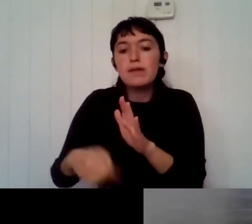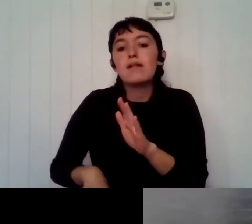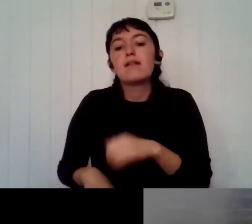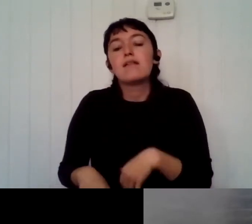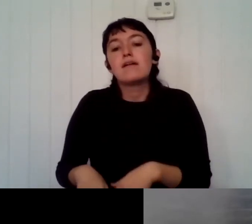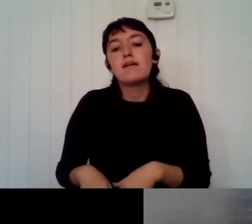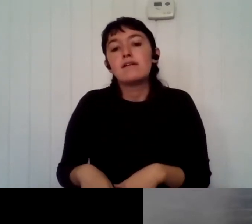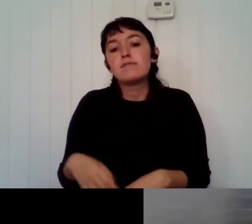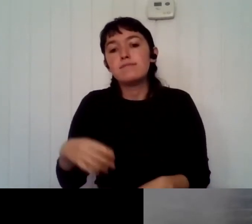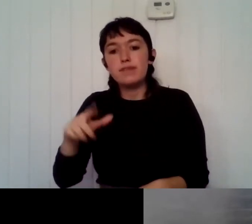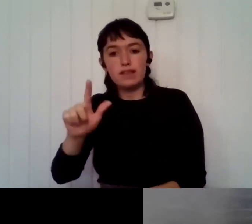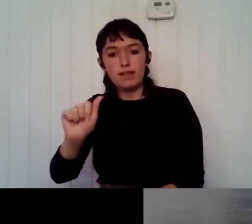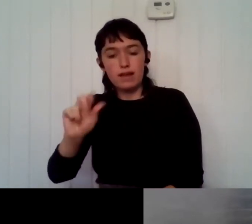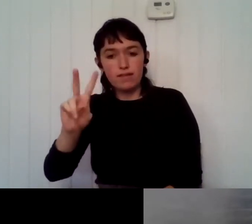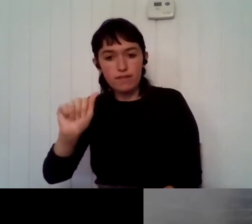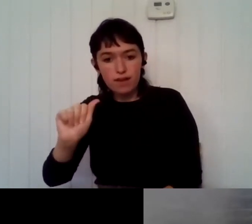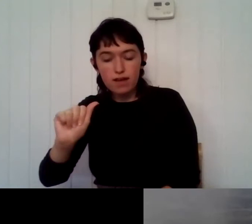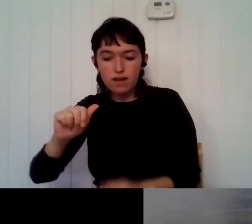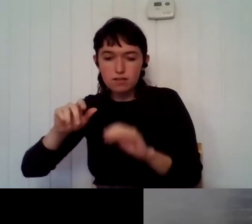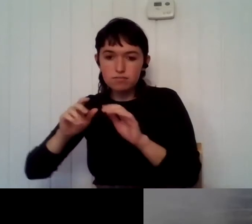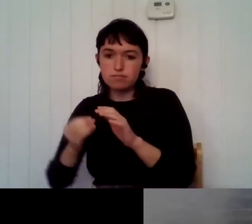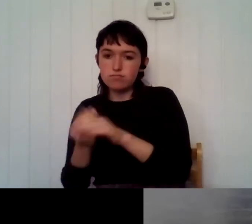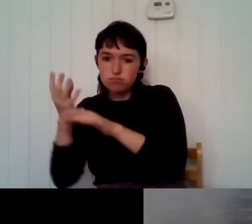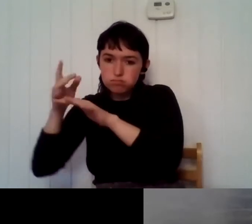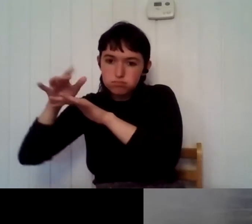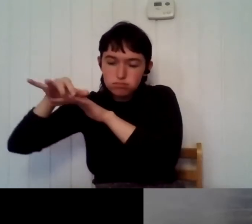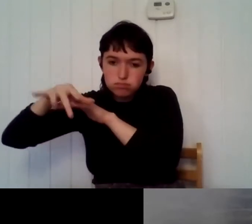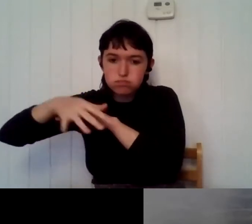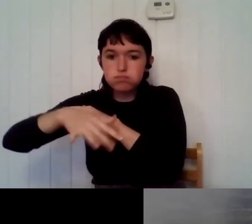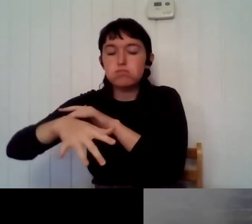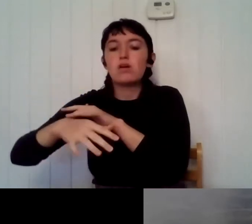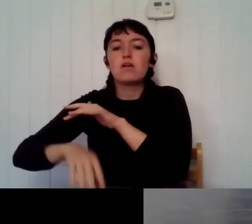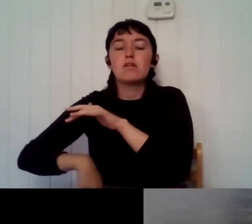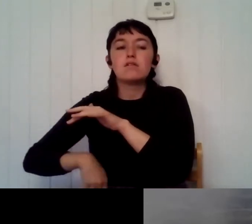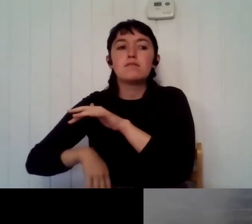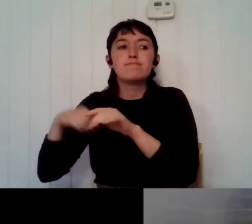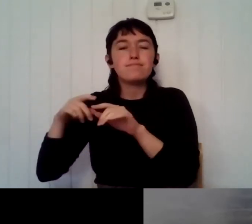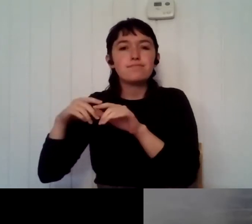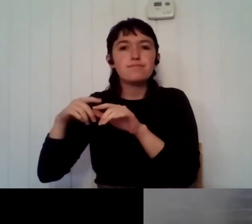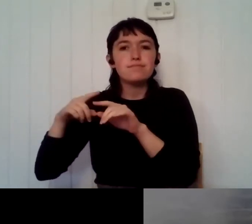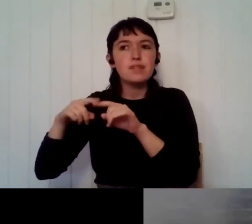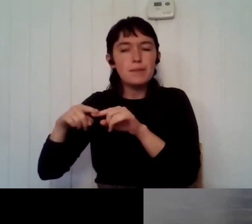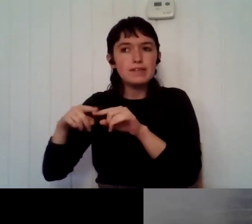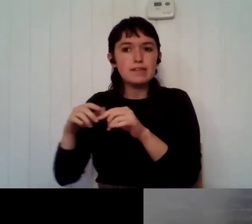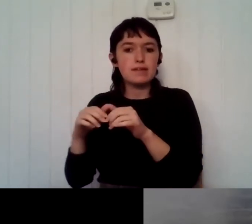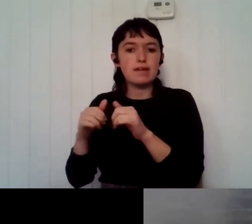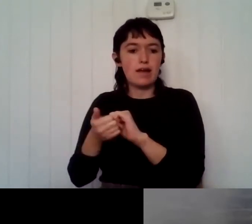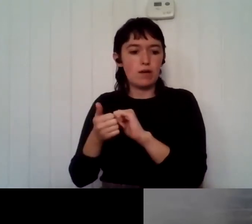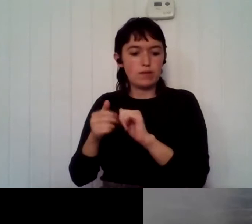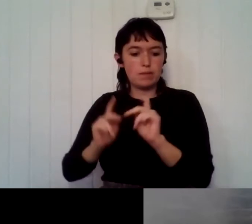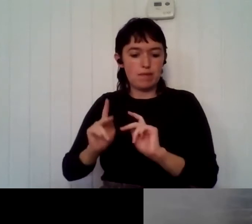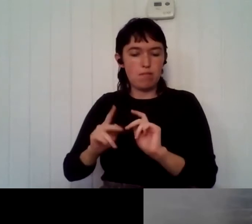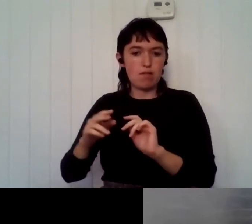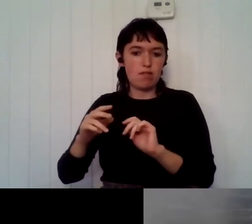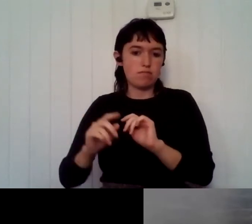lava flows, depending on how they get out, they tend to be